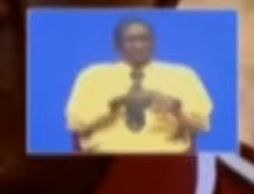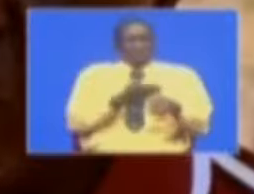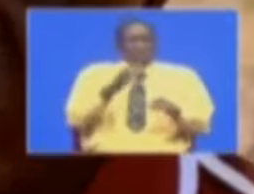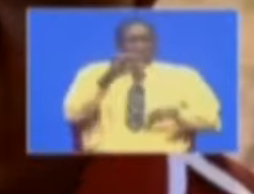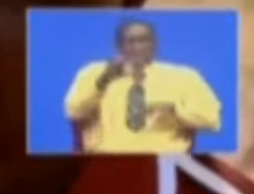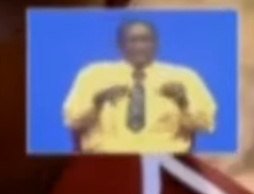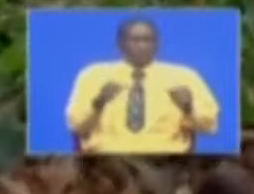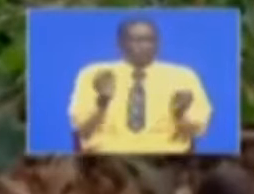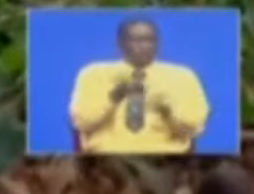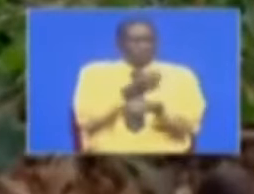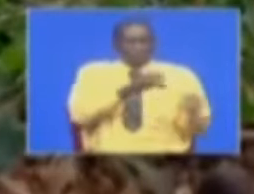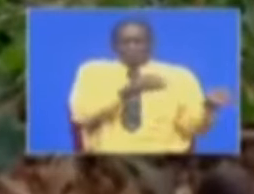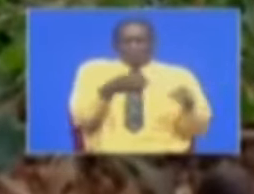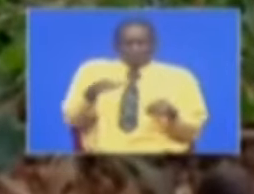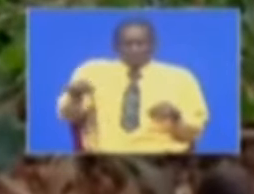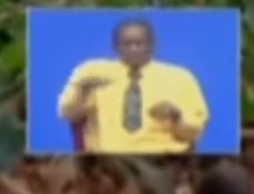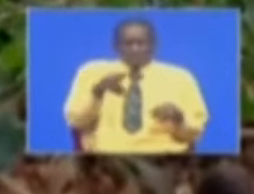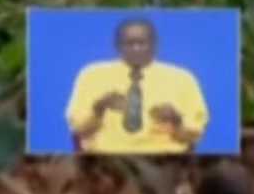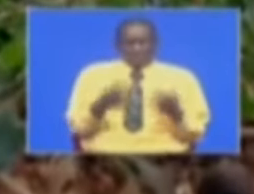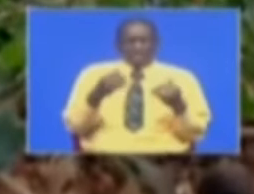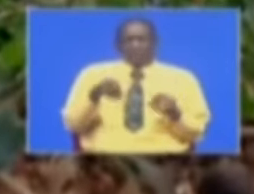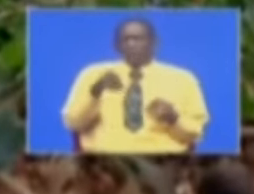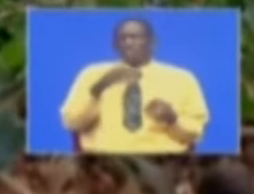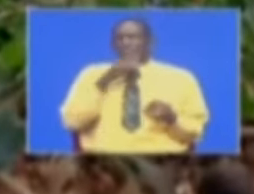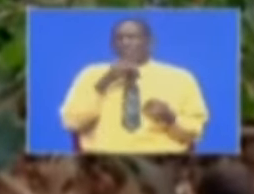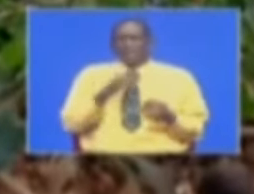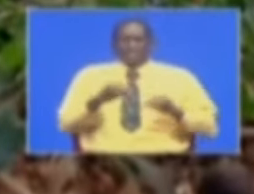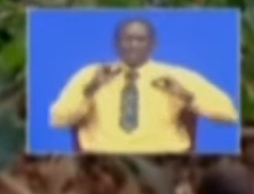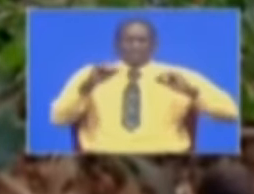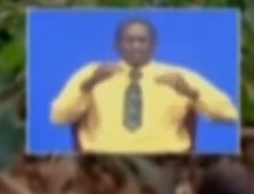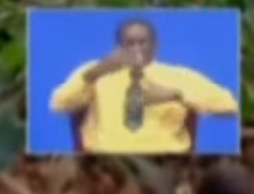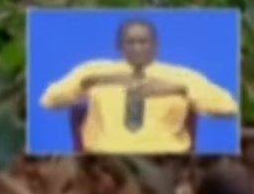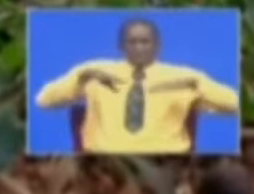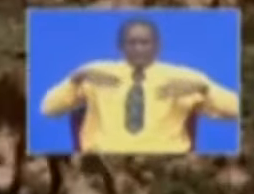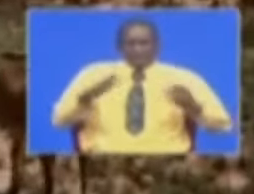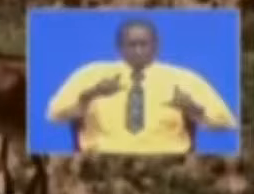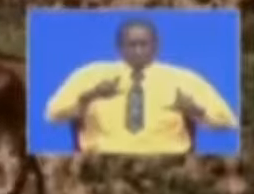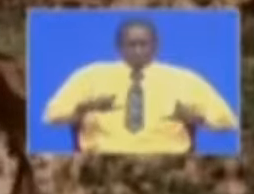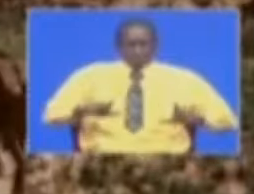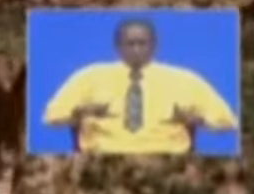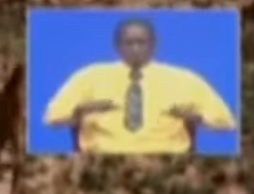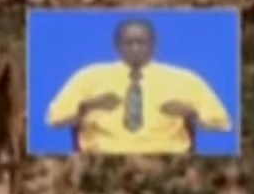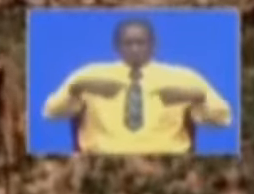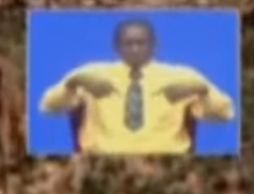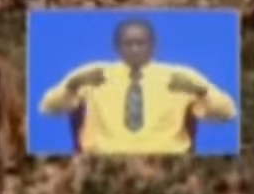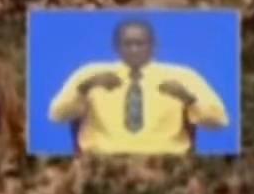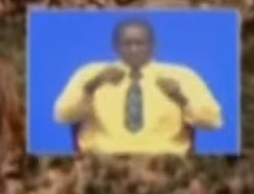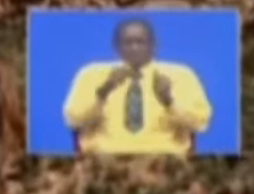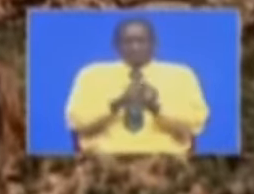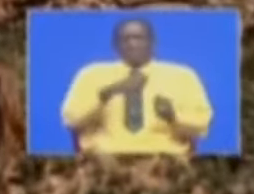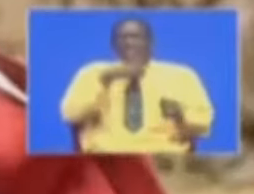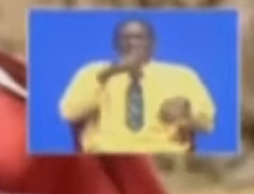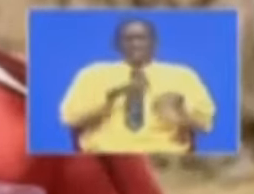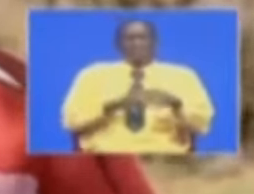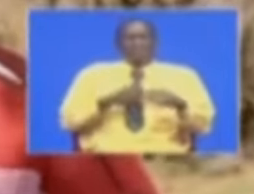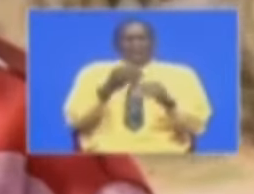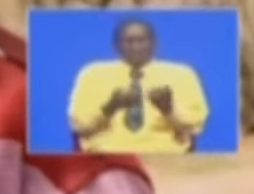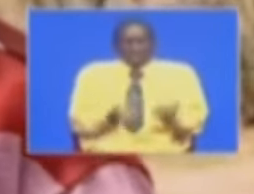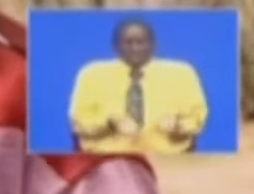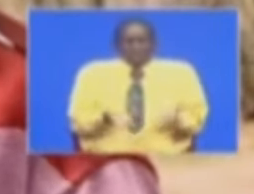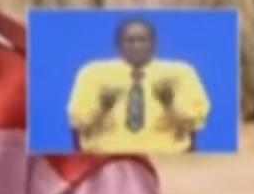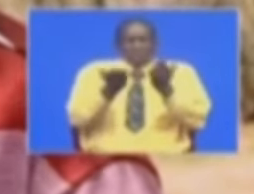out of this place. Now Lesokoyo spends his time teaching his neighbors how to survive drought through restoration of degraded lands. What I wanted